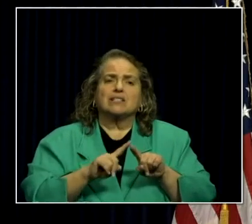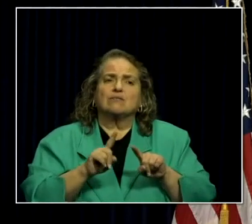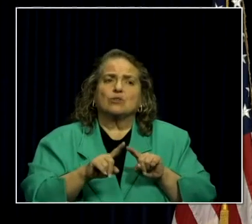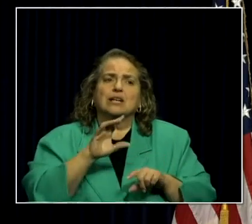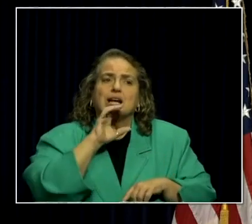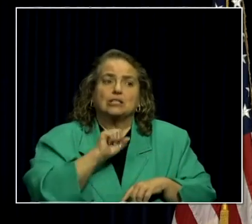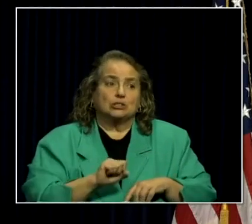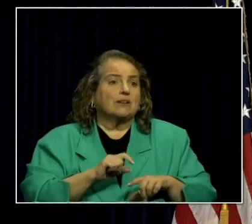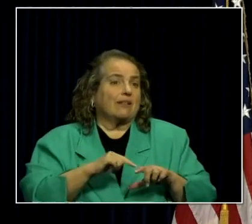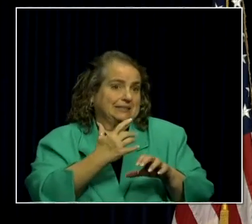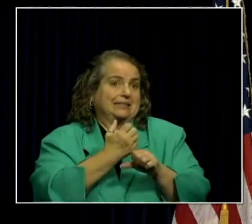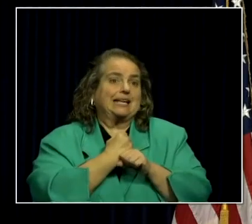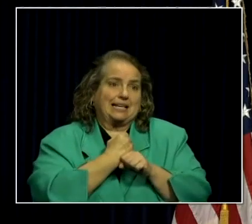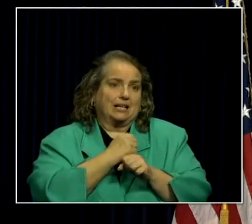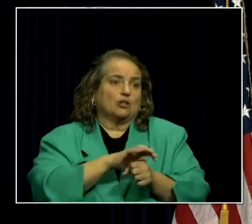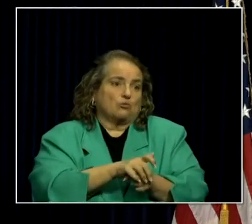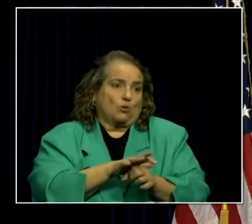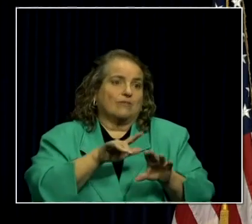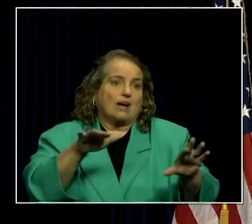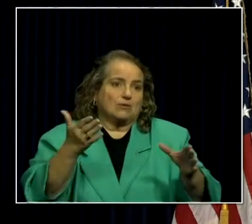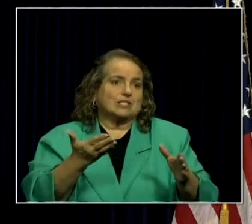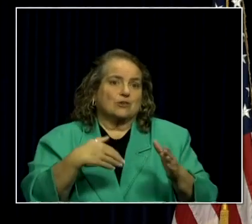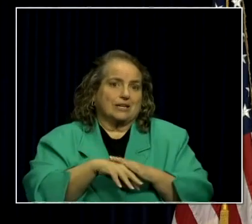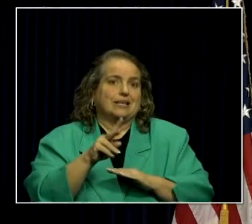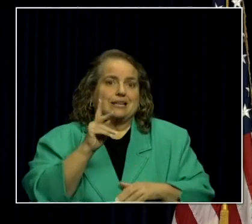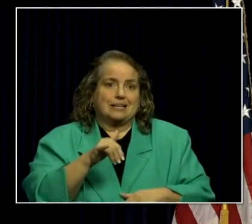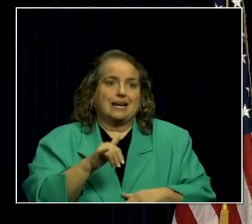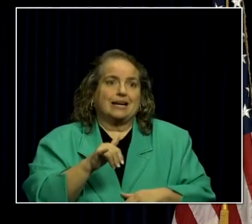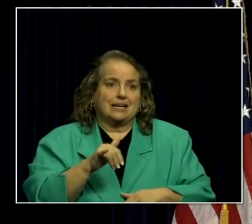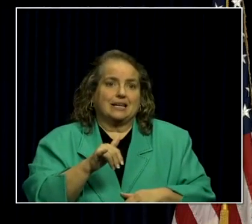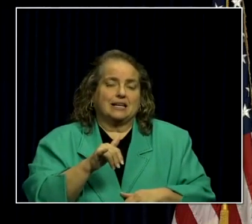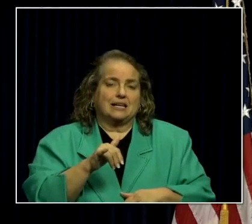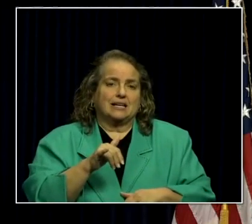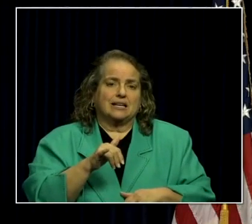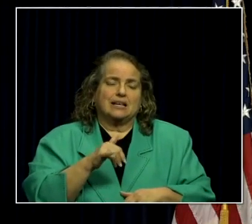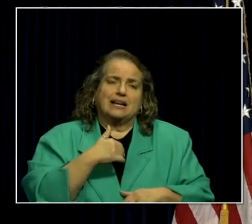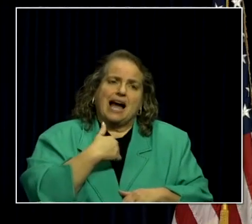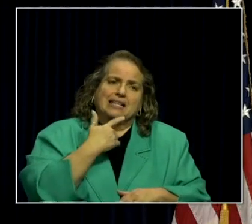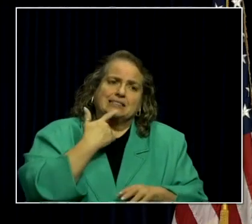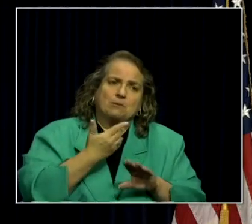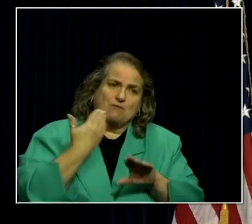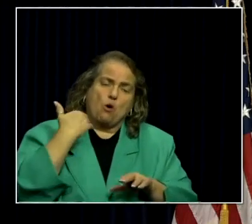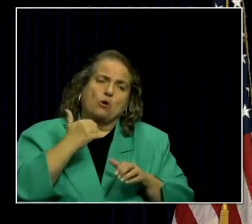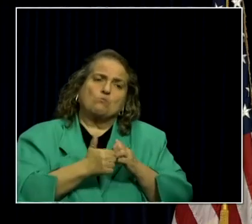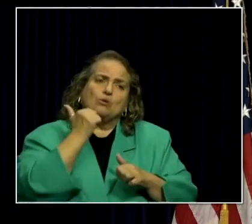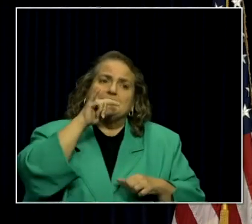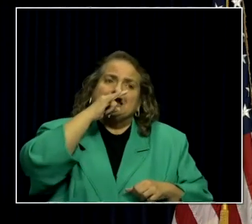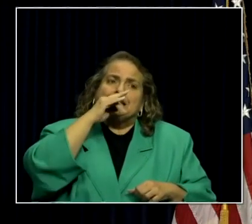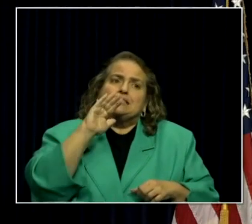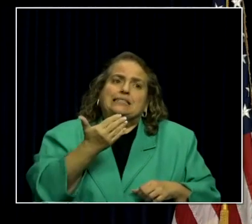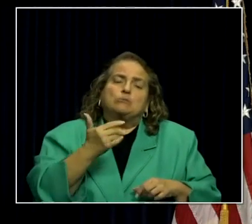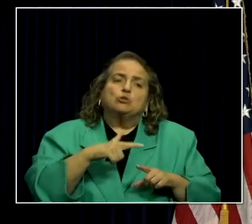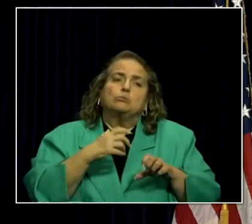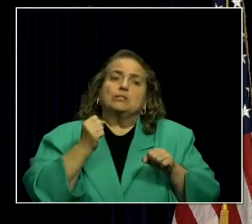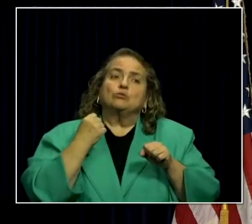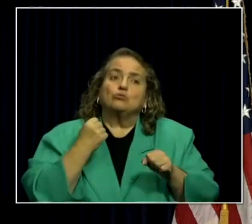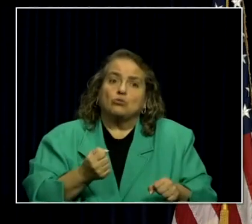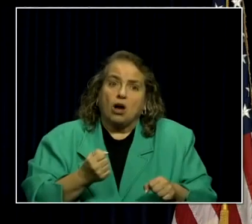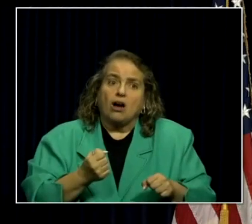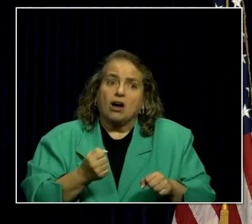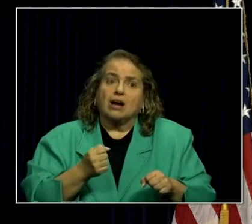getting the coronavirus in Kentucky. You know, I've said before that especially kids seem resilient.